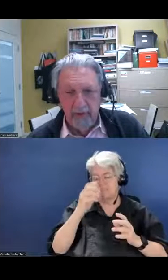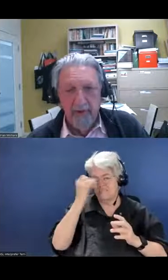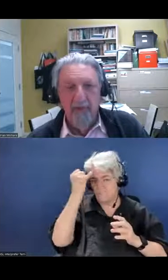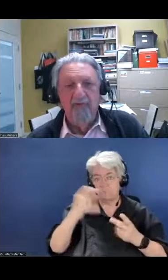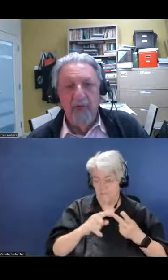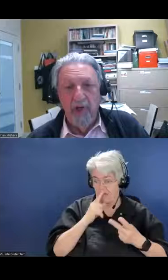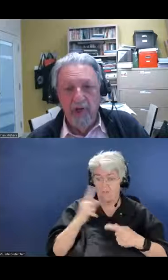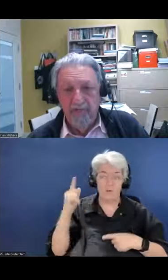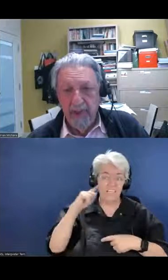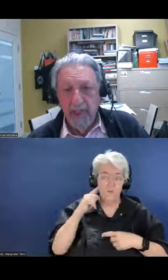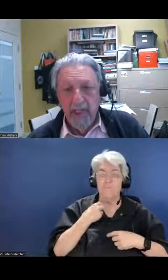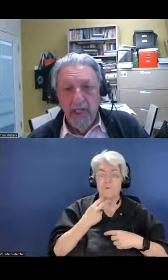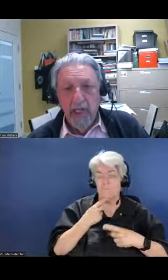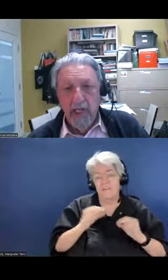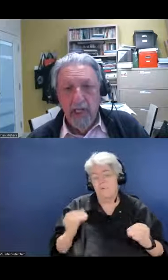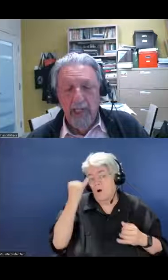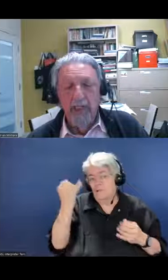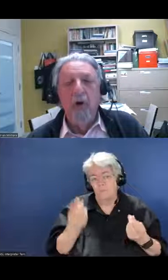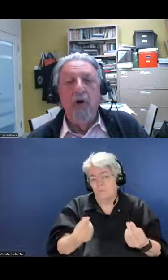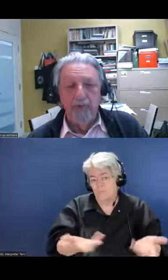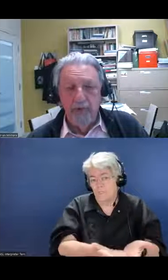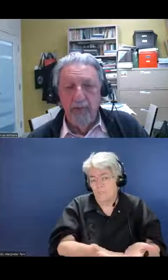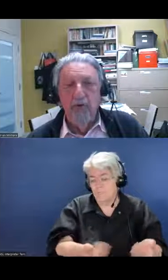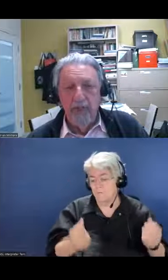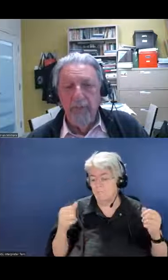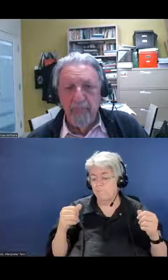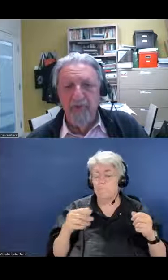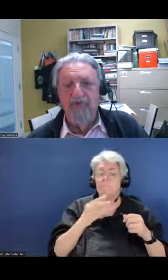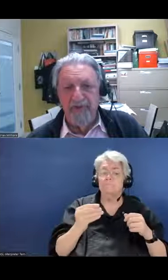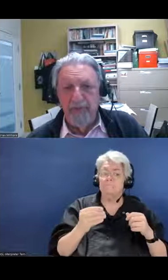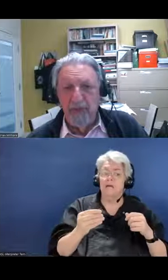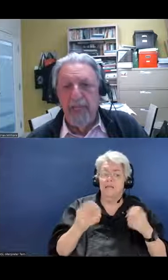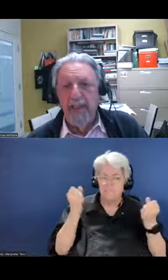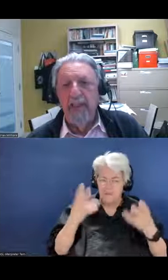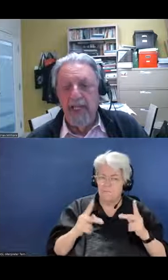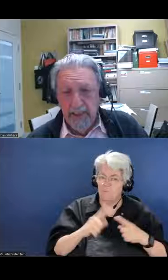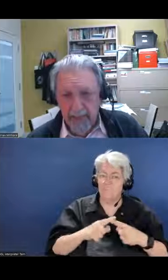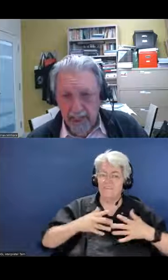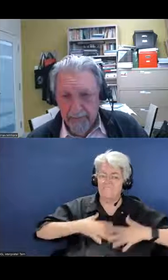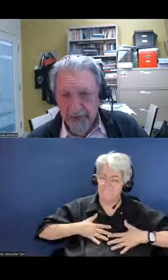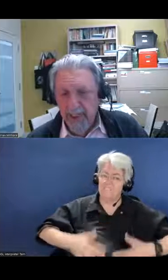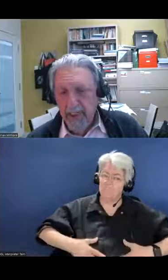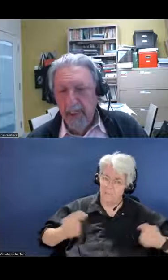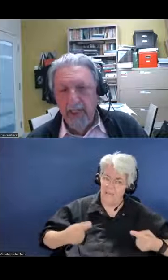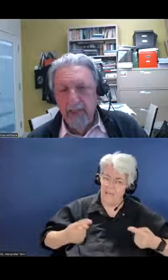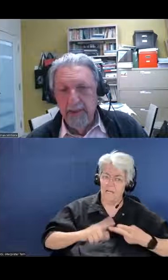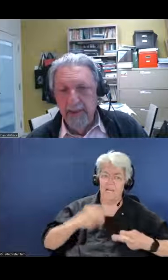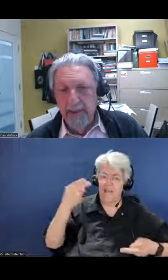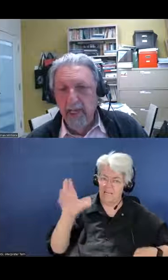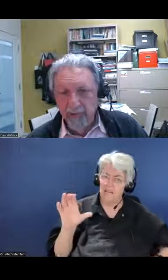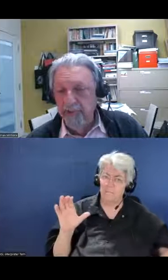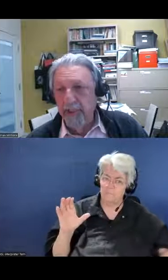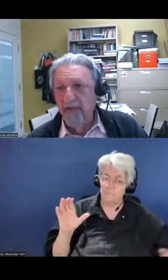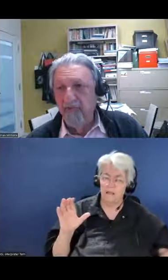do with it very often. And also, there were a lot of people with physical pain and handicaps, and